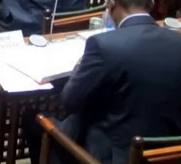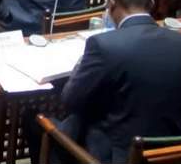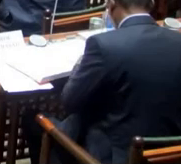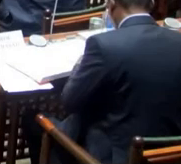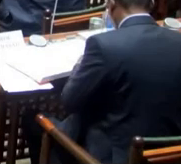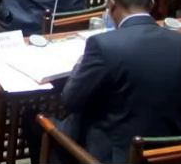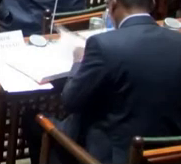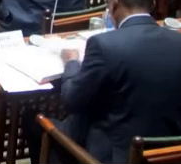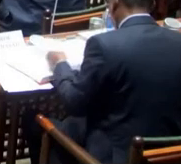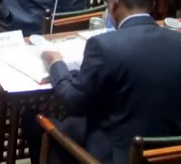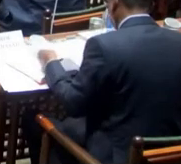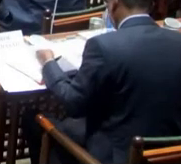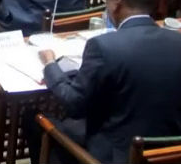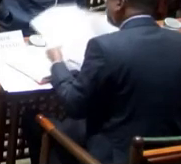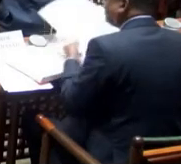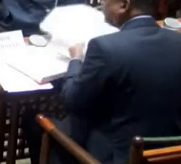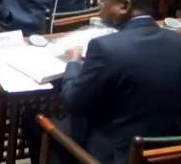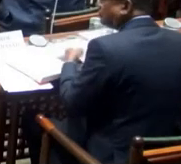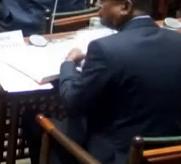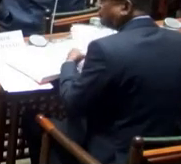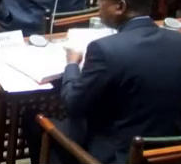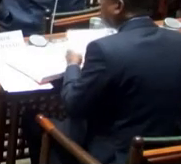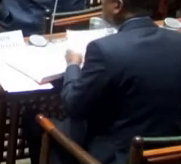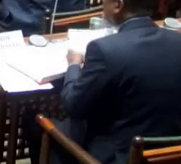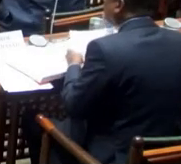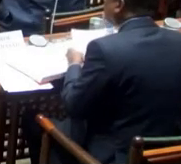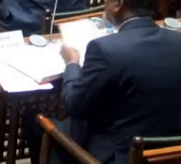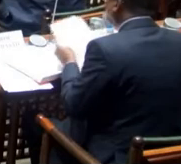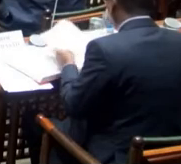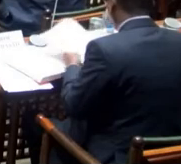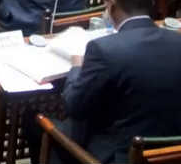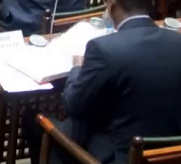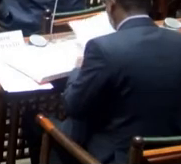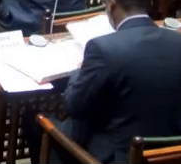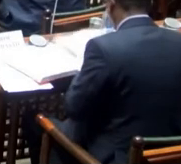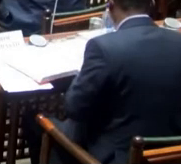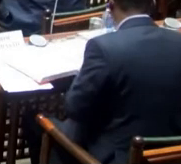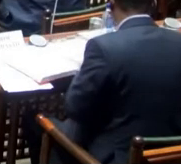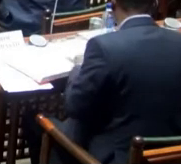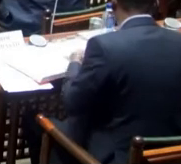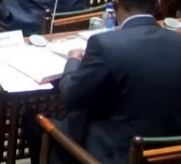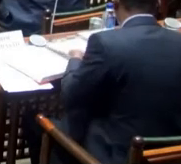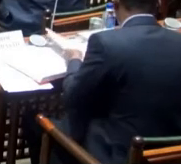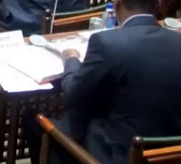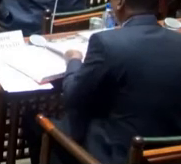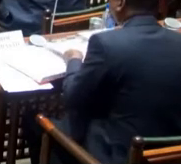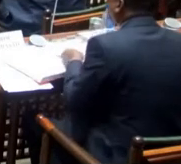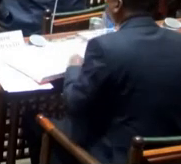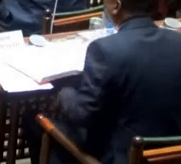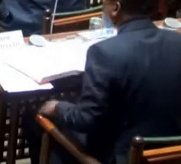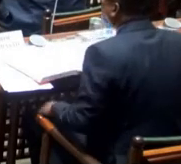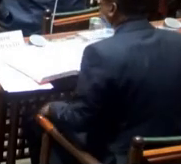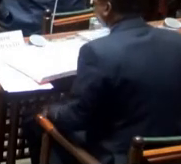Minister for Women, Children and Poverty Alleviation, the Honourable Veena, Bhatnagar.